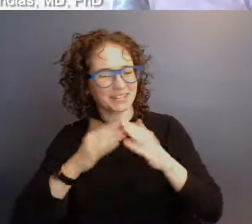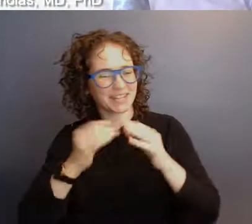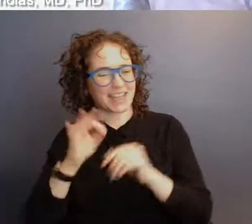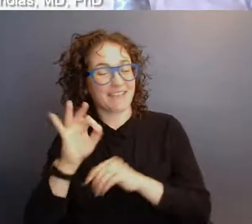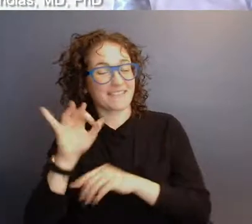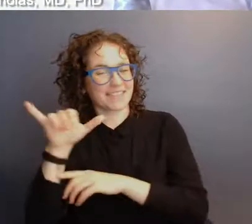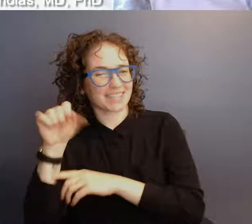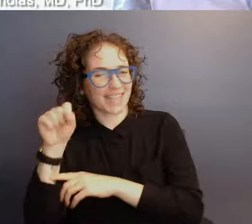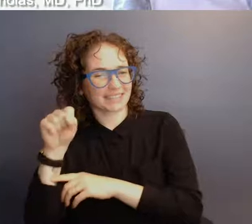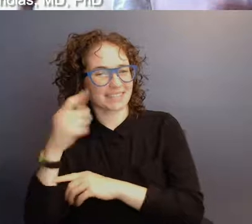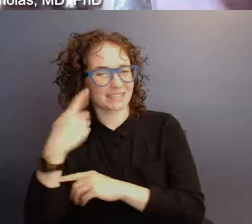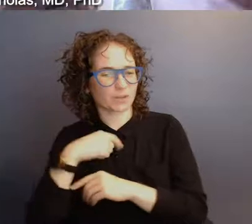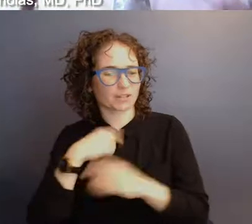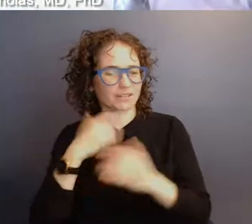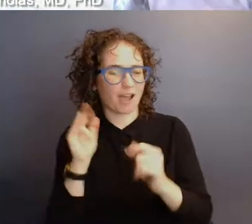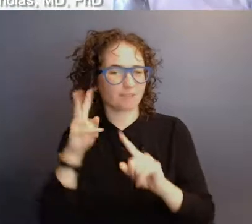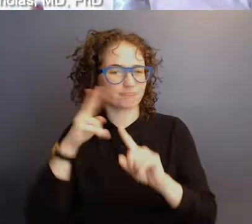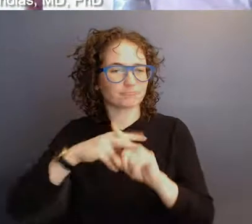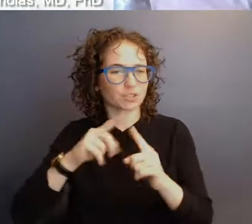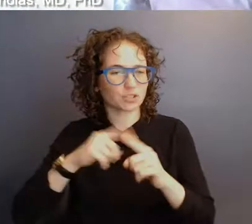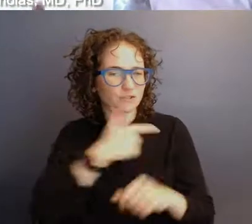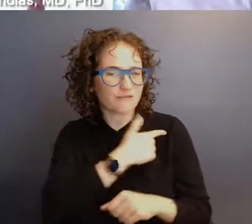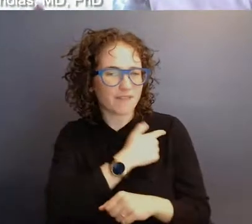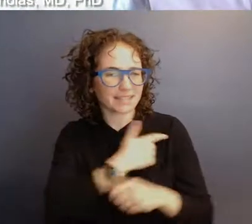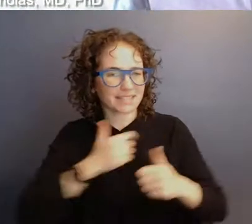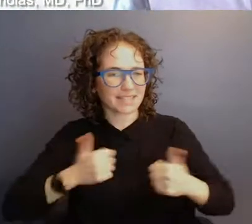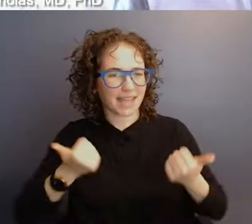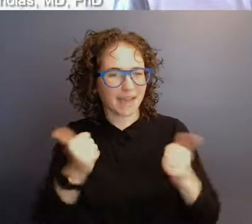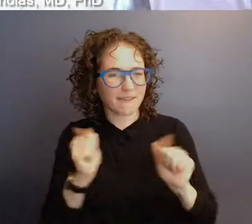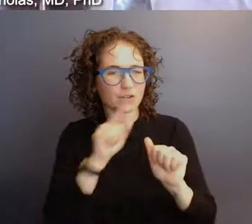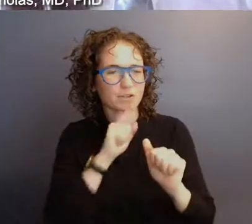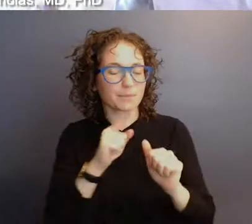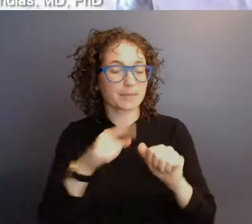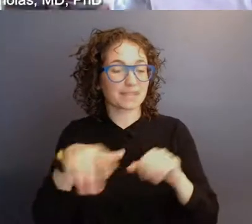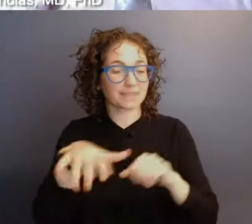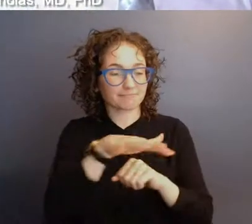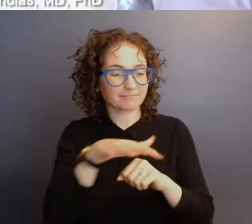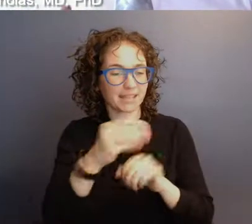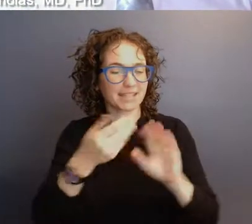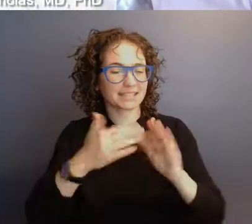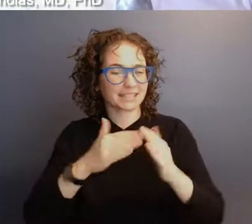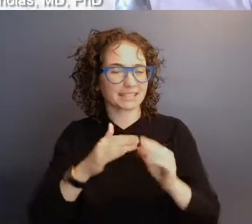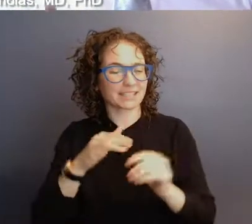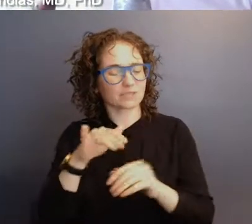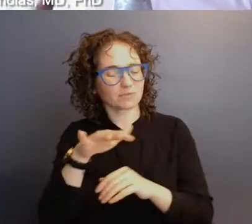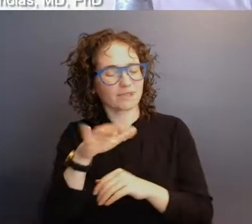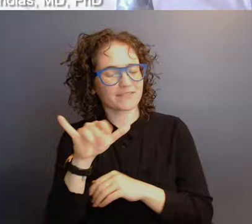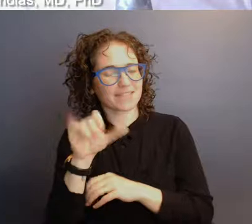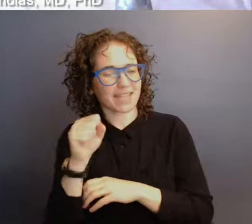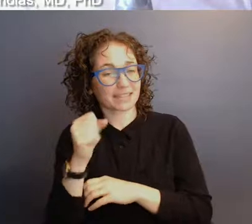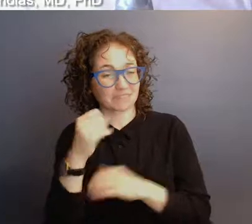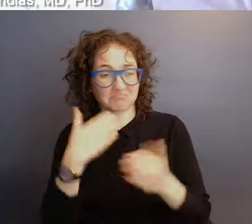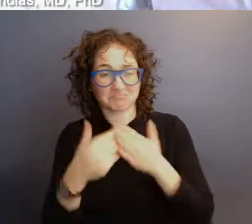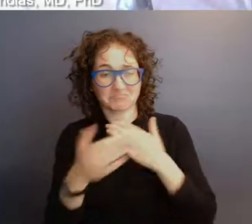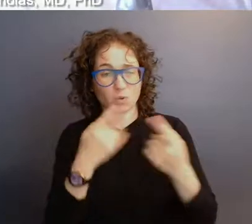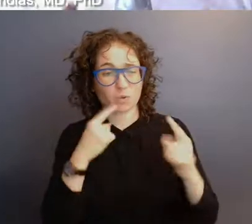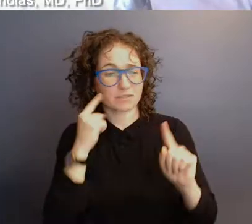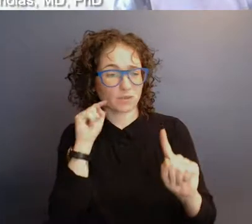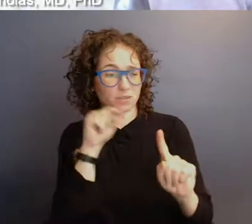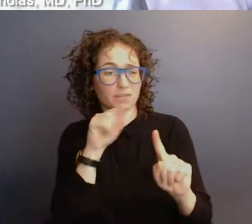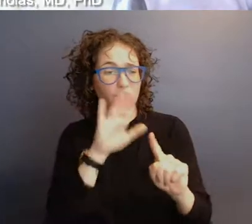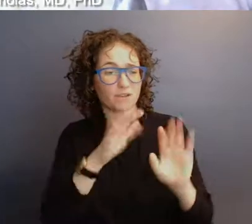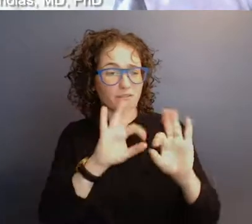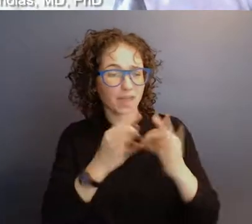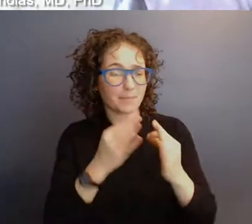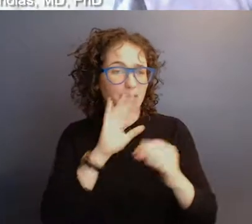the vaccine effort by being a city and a region of yes. However it works for you and your family and your loved ones, we